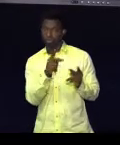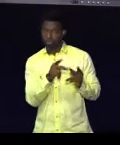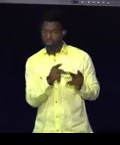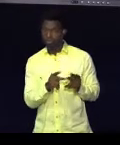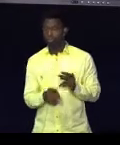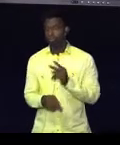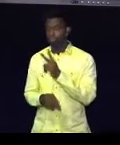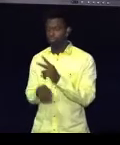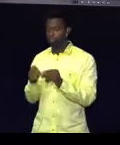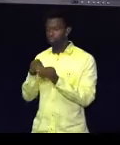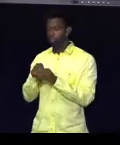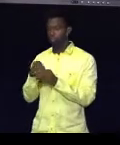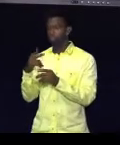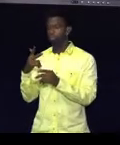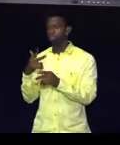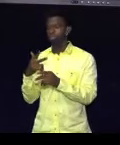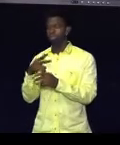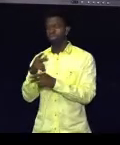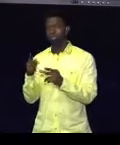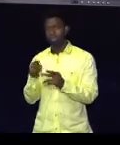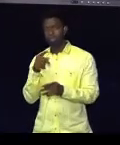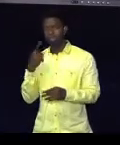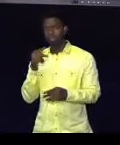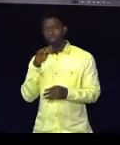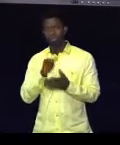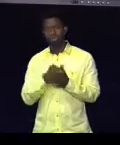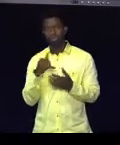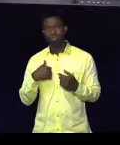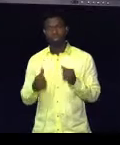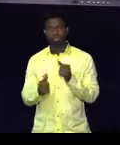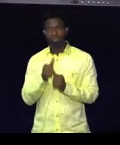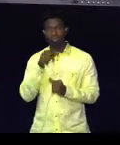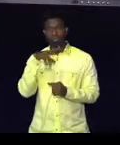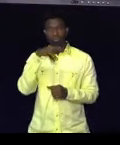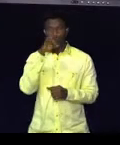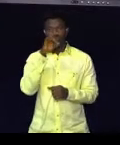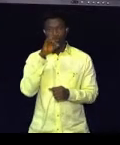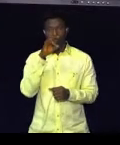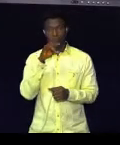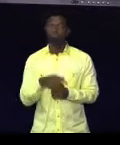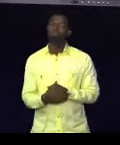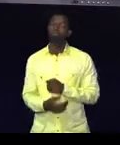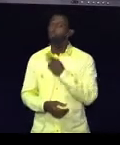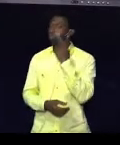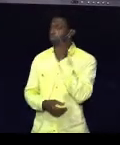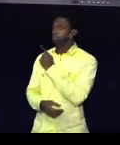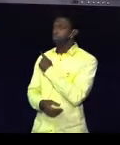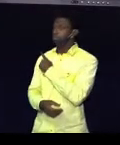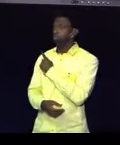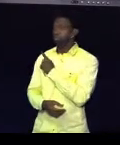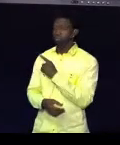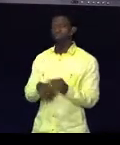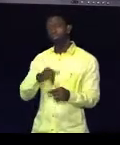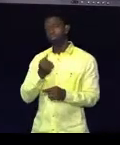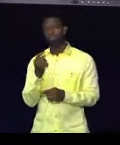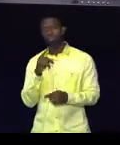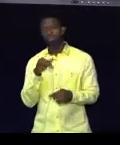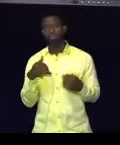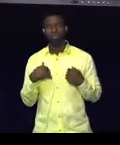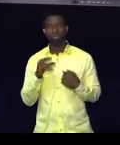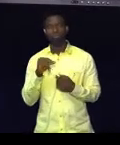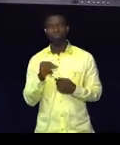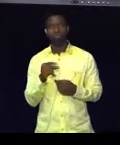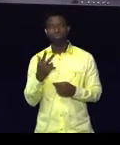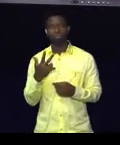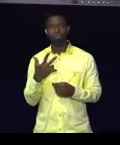3 places. The one that has the most number of 2's, you select that. This one is just 3 in one place. This one has no